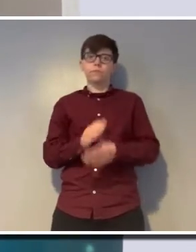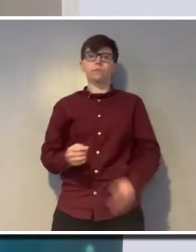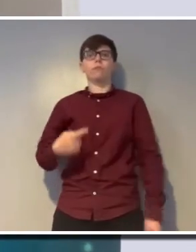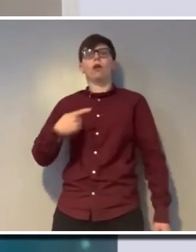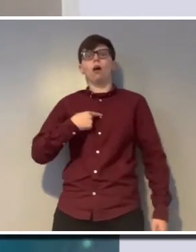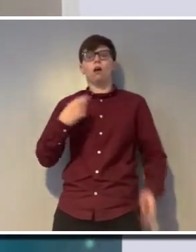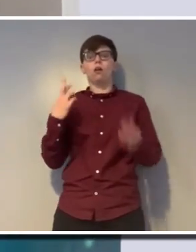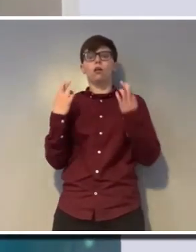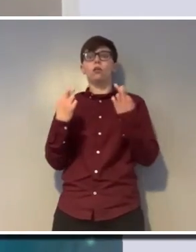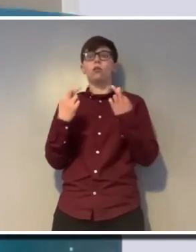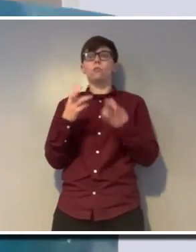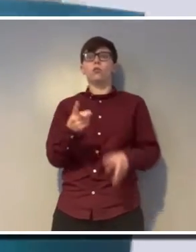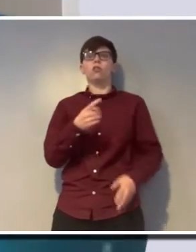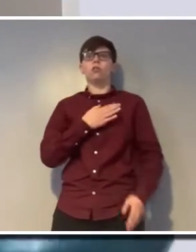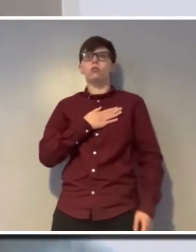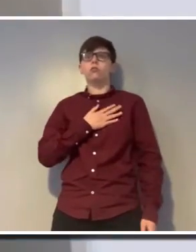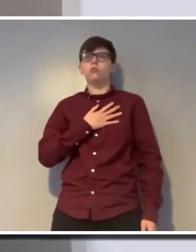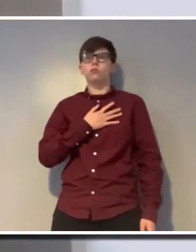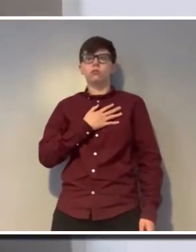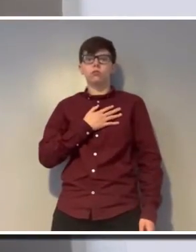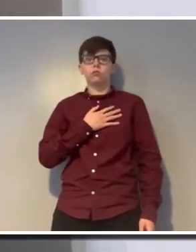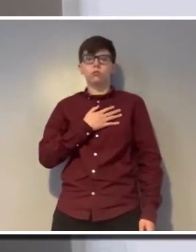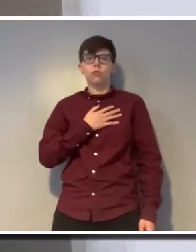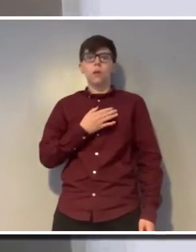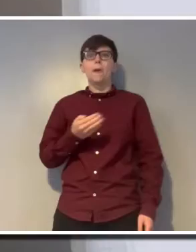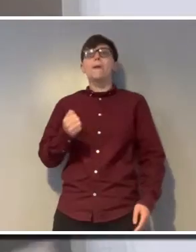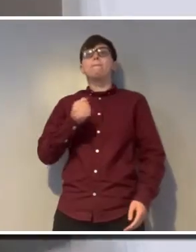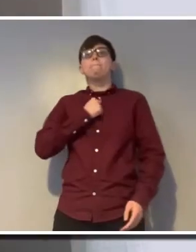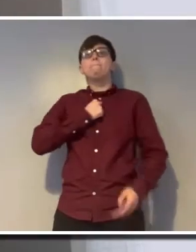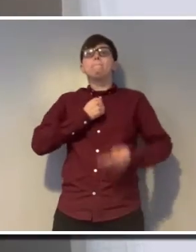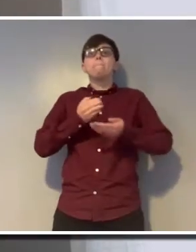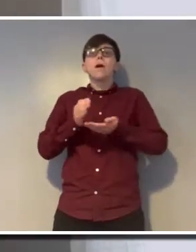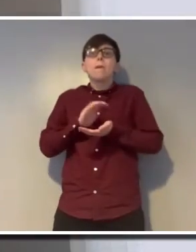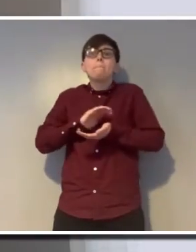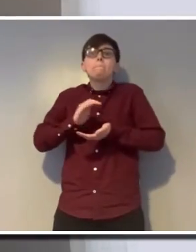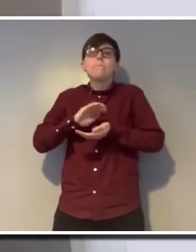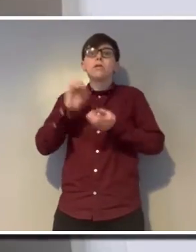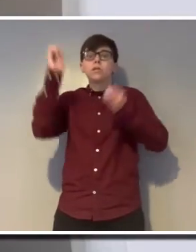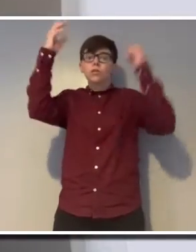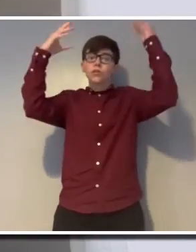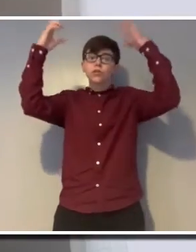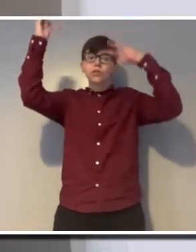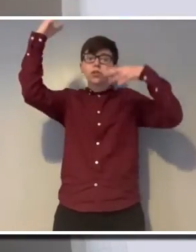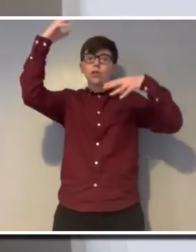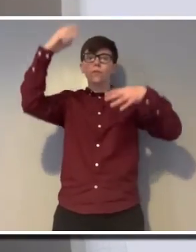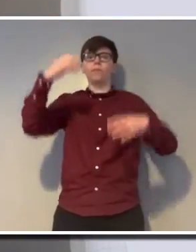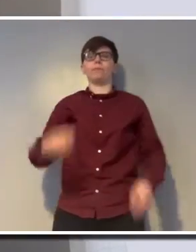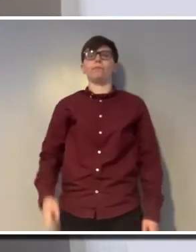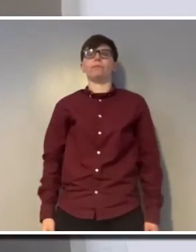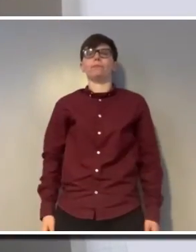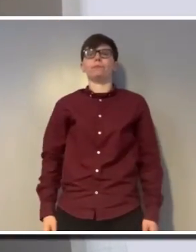from Bookstart. So I hope you like it, My Pet Star.